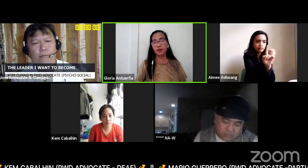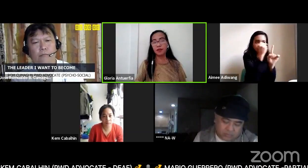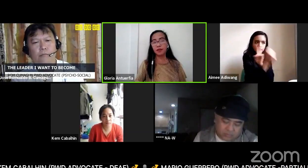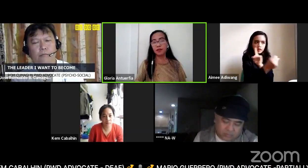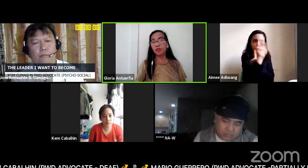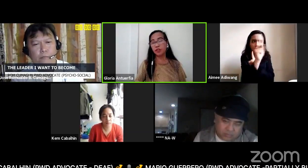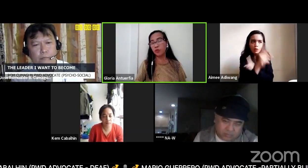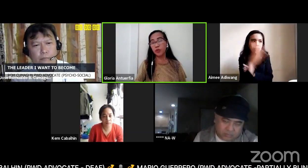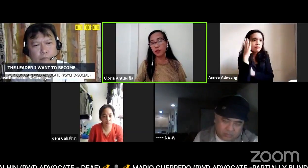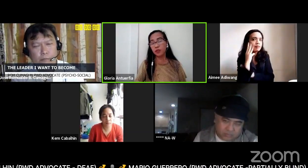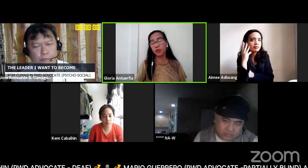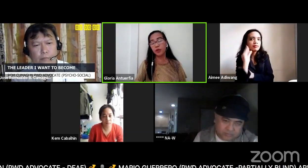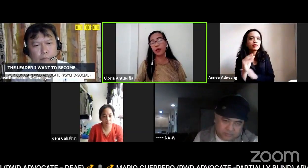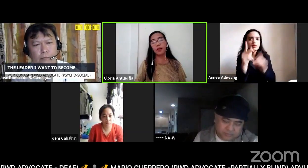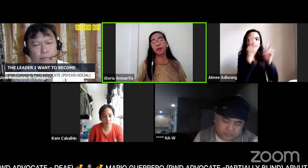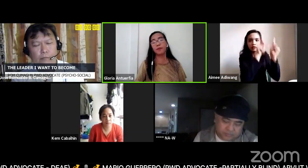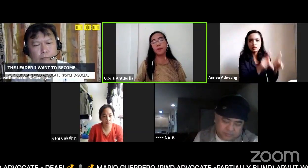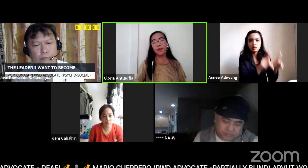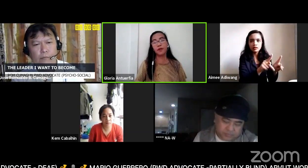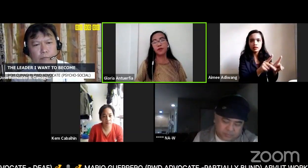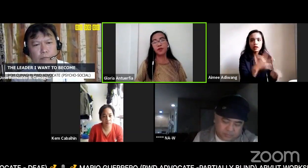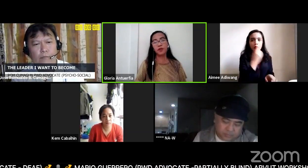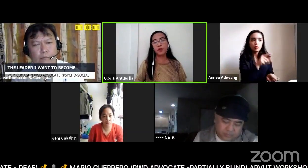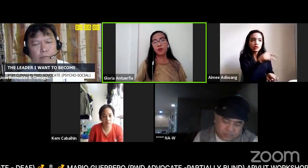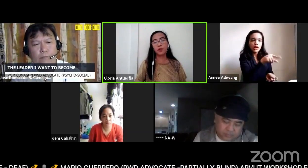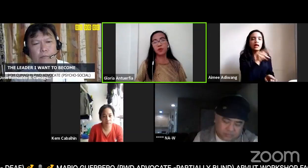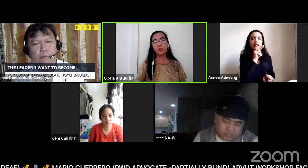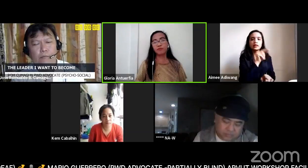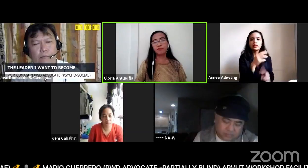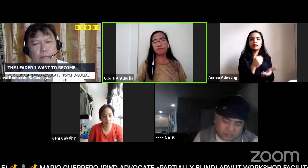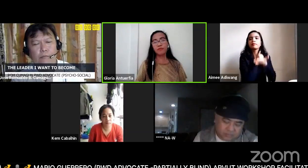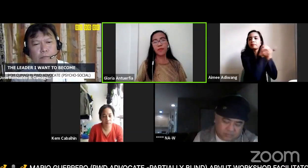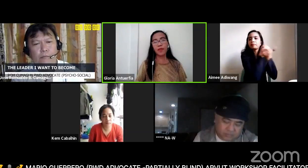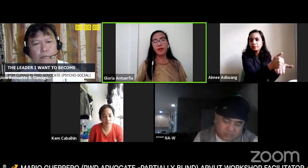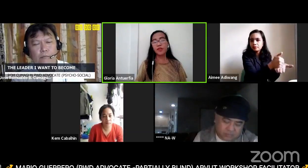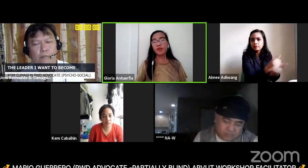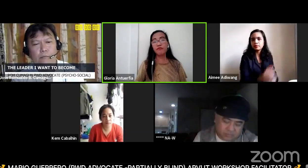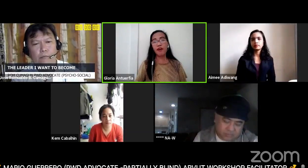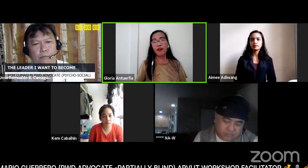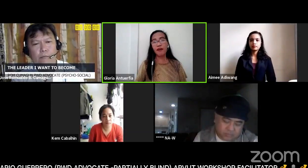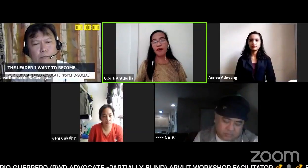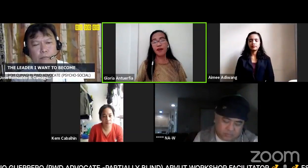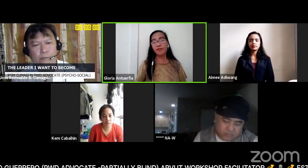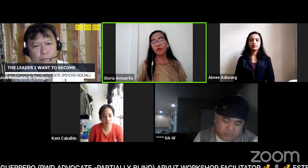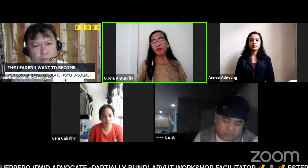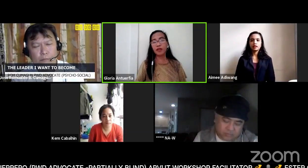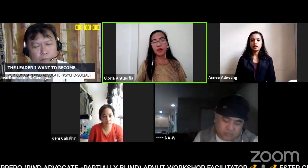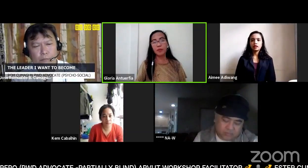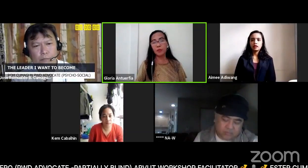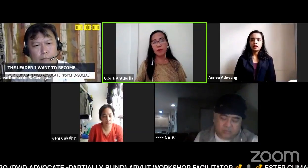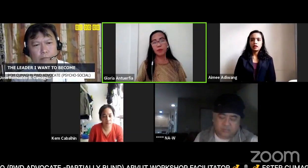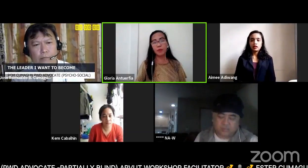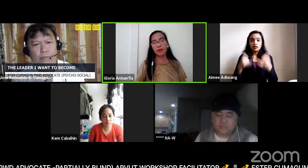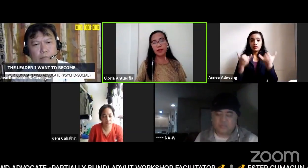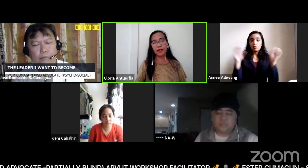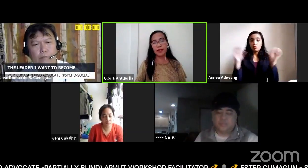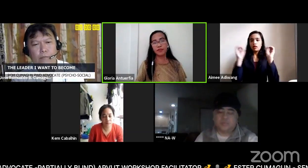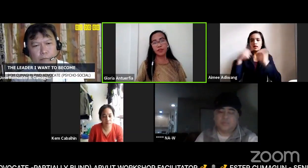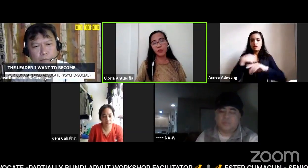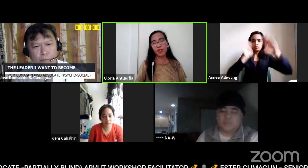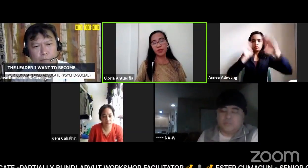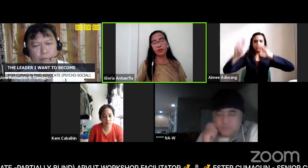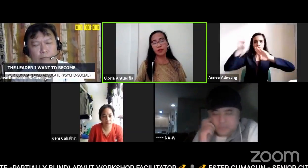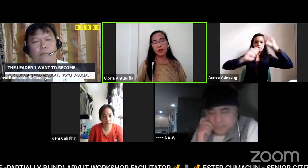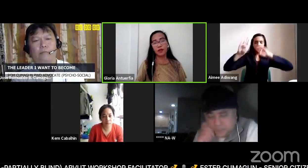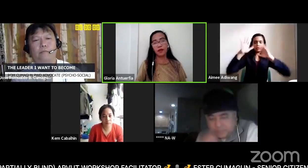person who needs your help. So so far, hindi ako nagkaroon ng problema with that kind